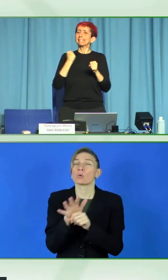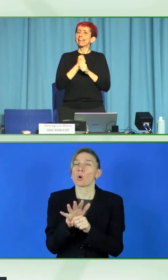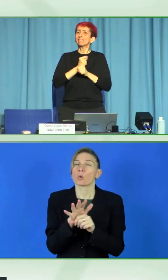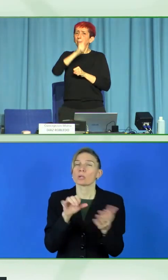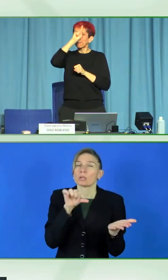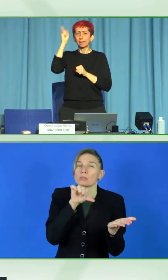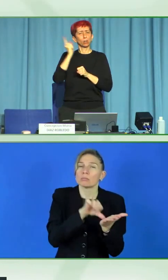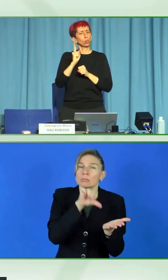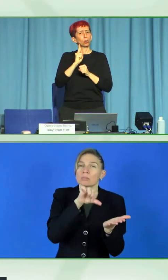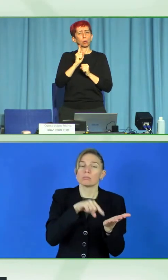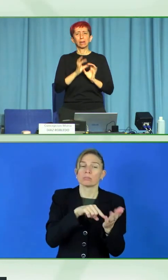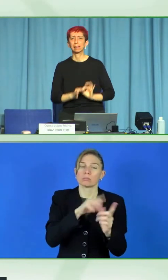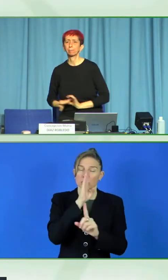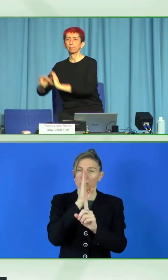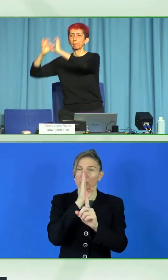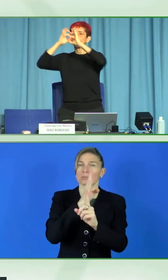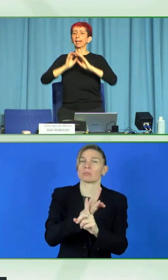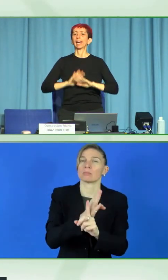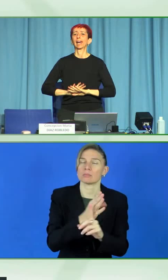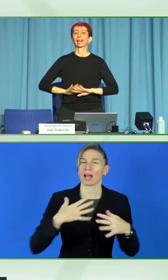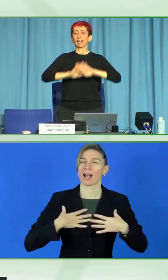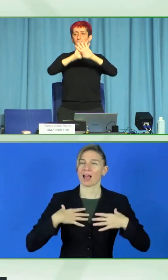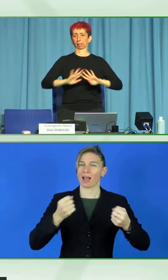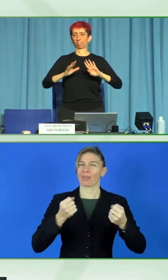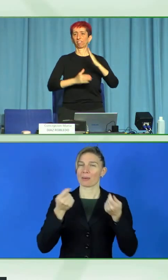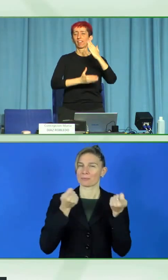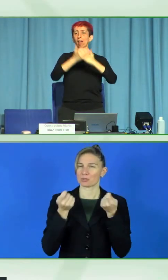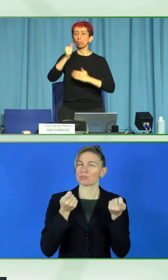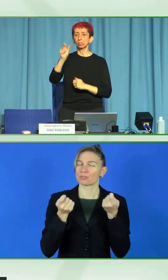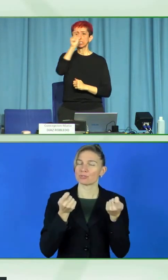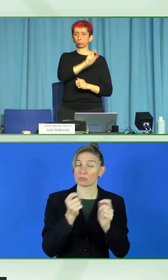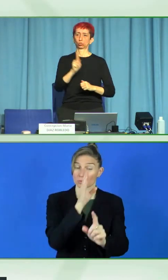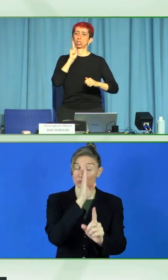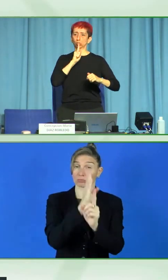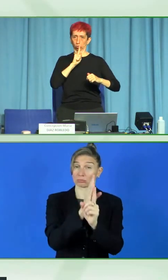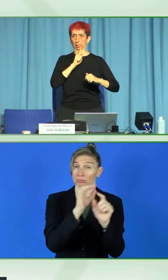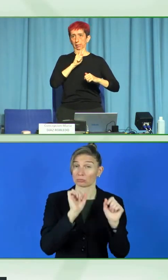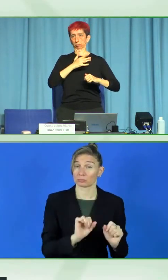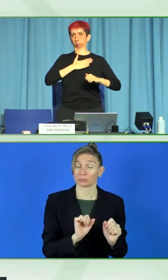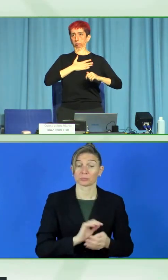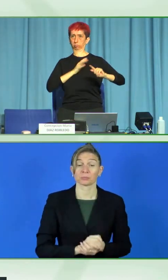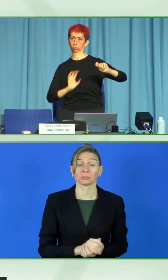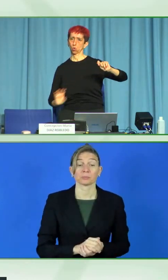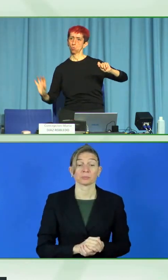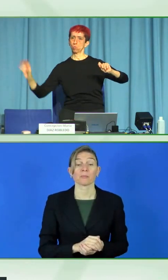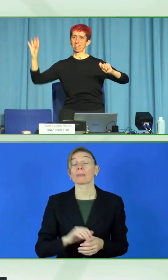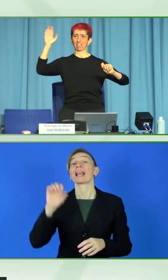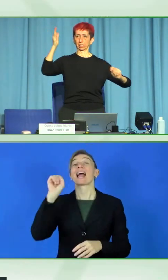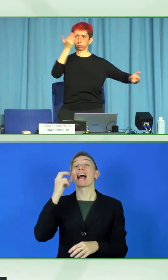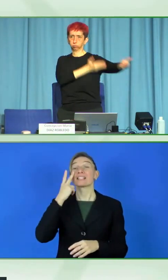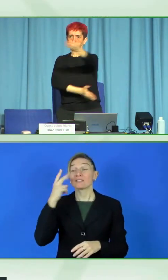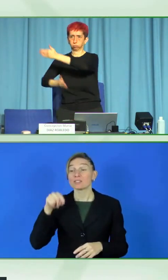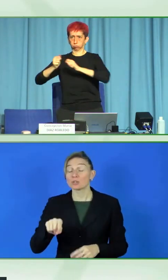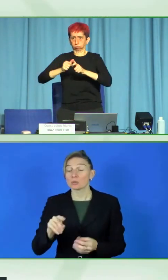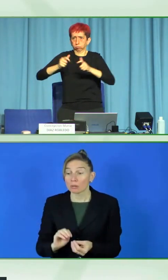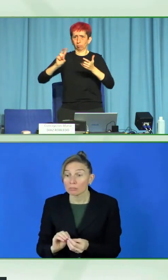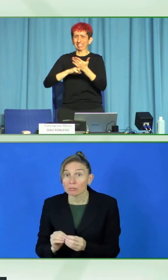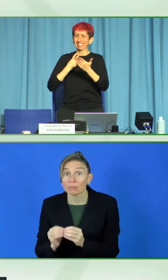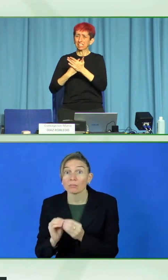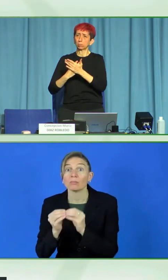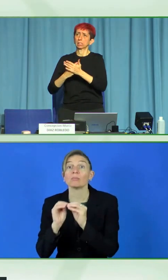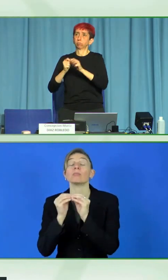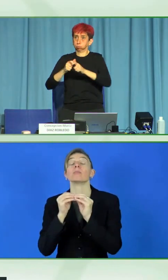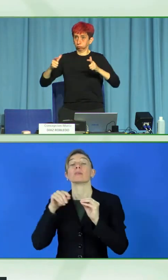This visual is being developed within the deaf community, not only with the National Confederation of